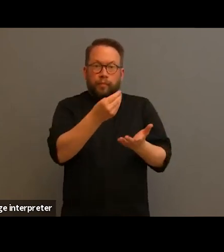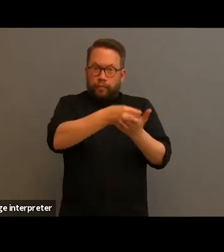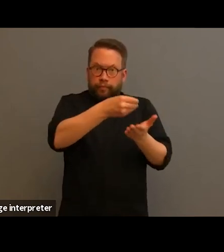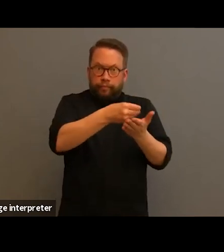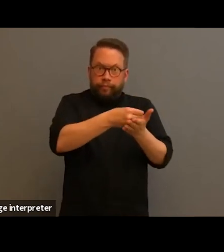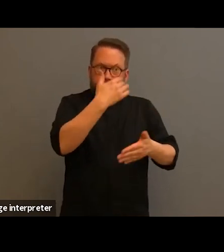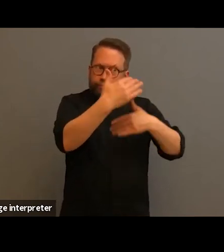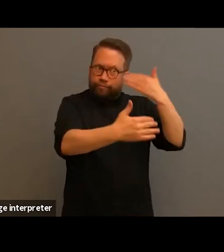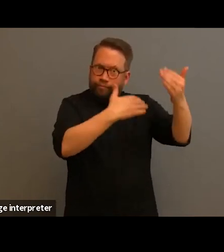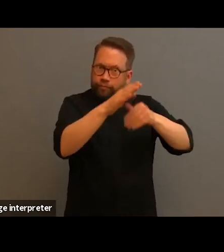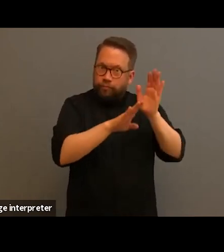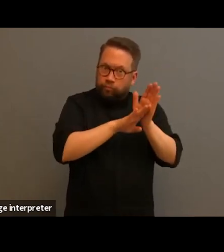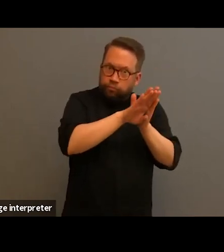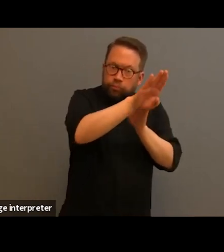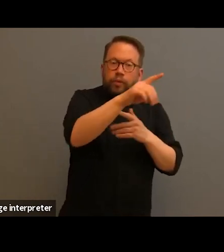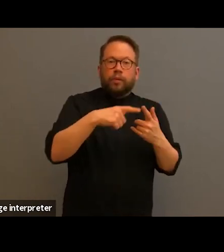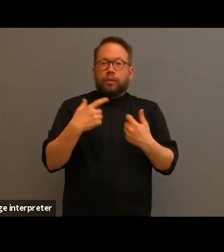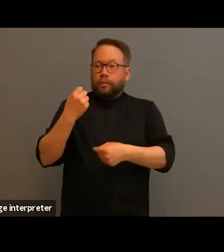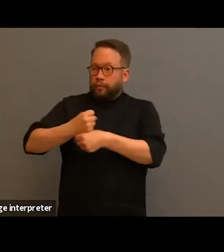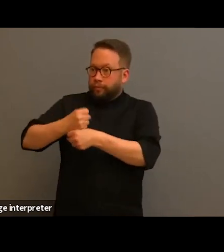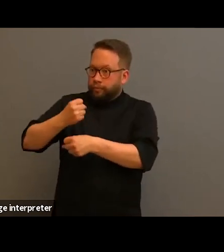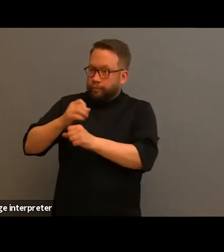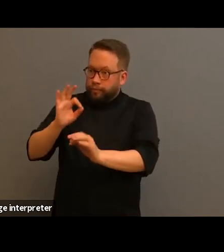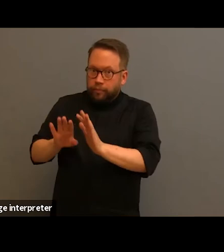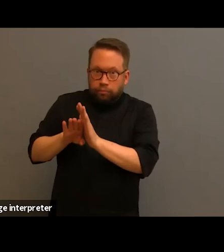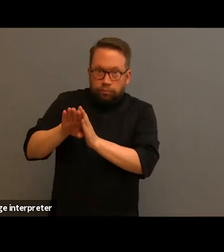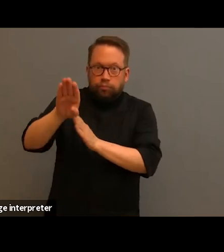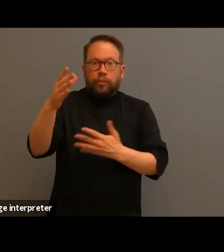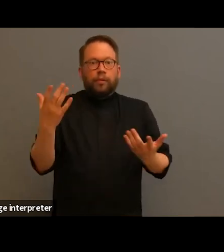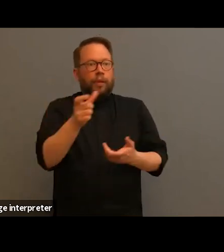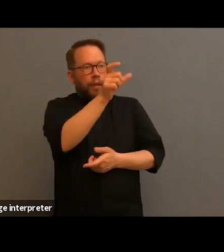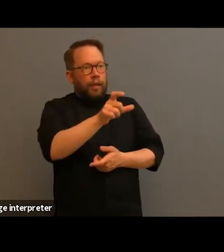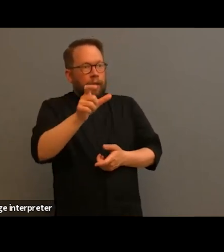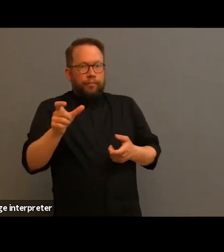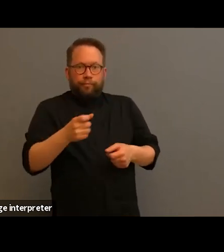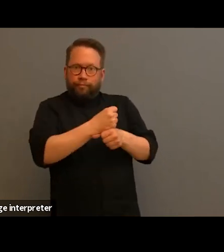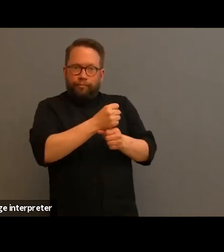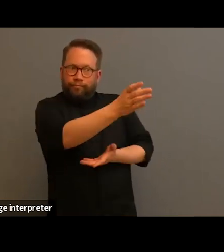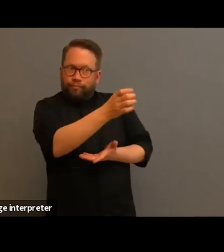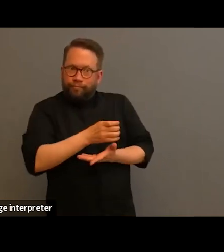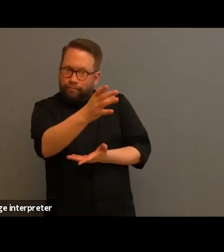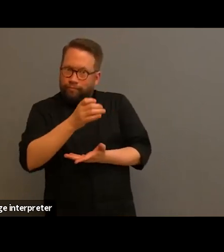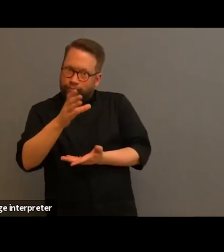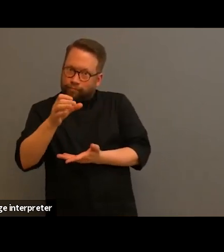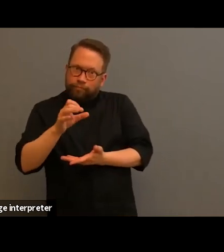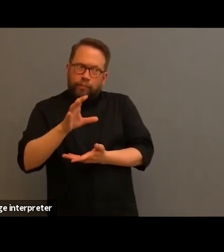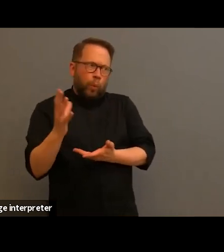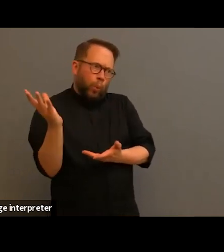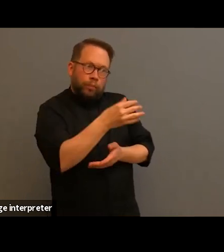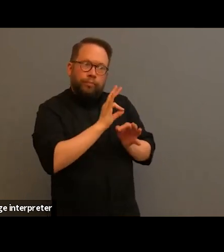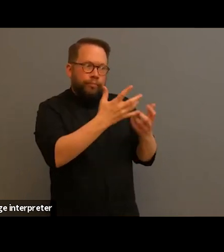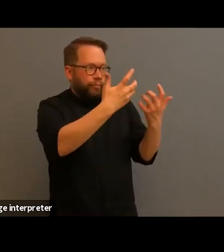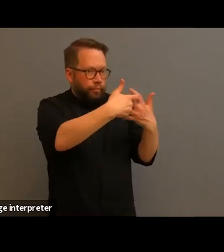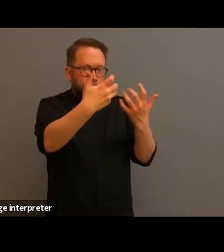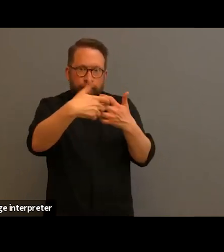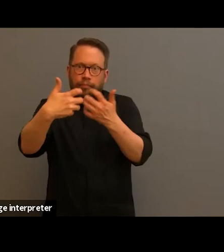and decent work for all, target 8.5, emphasize full and productive employment for all women and men, including